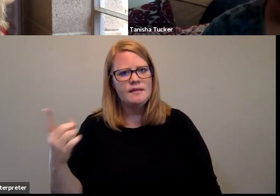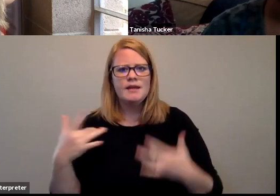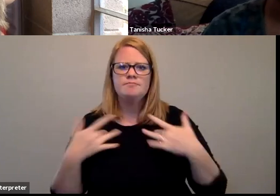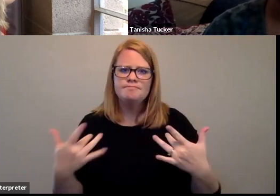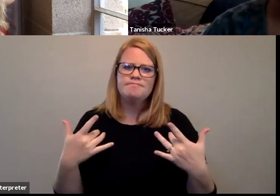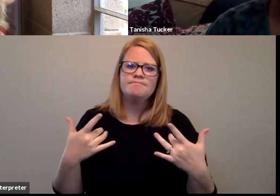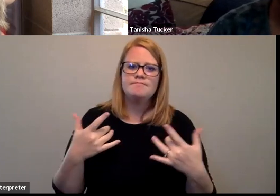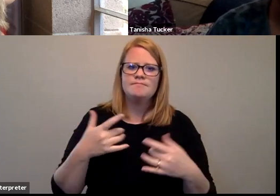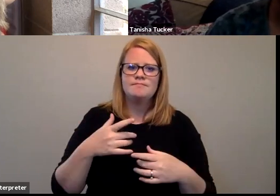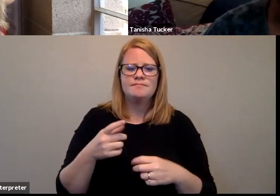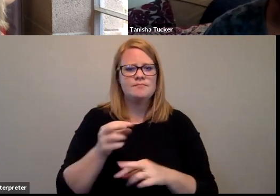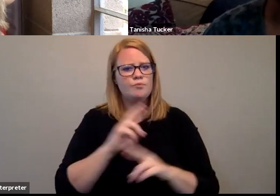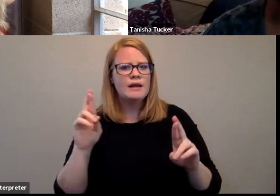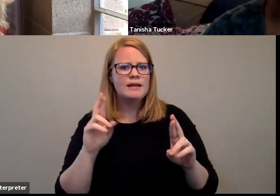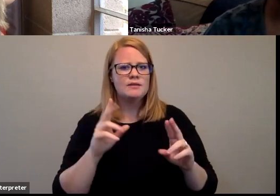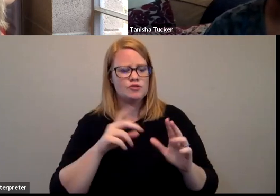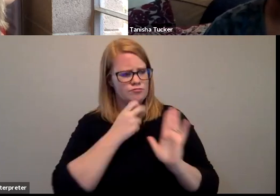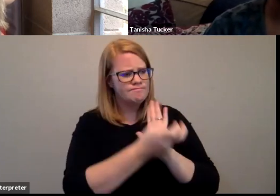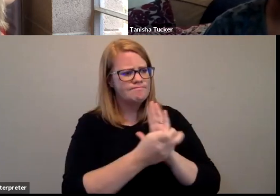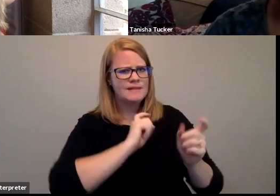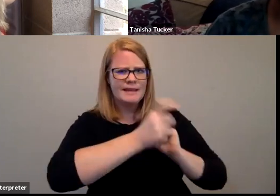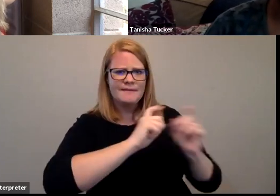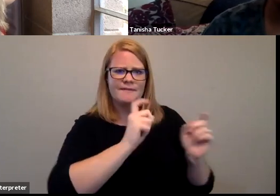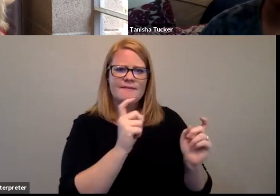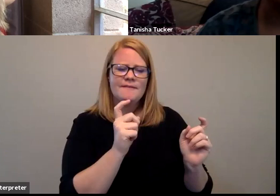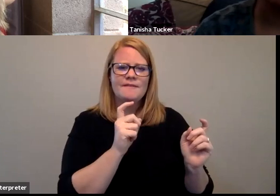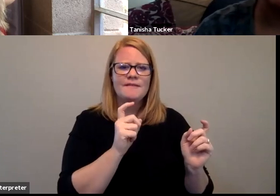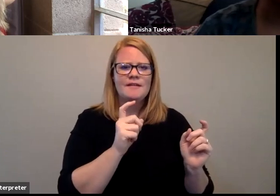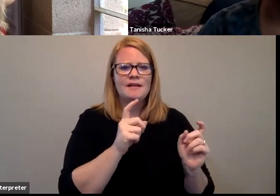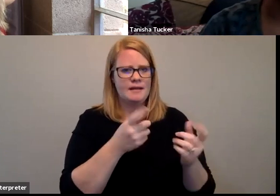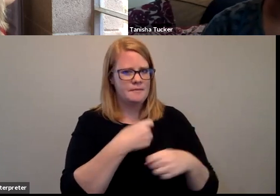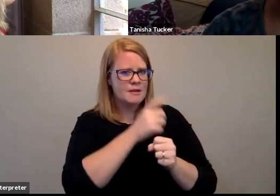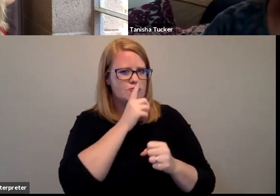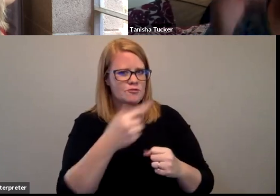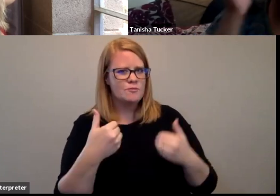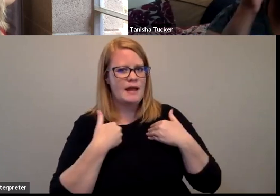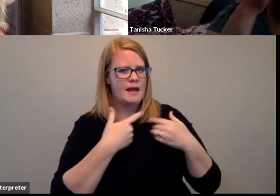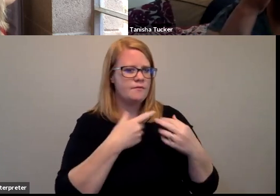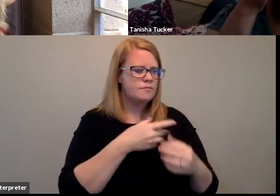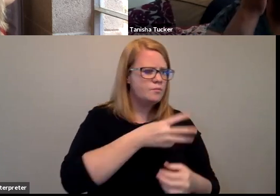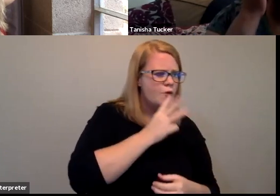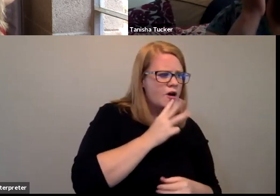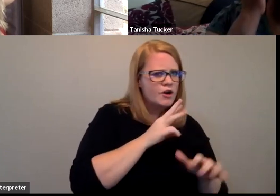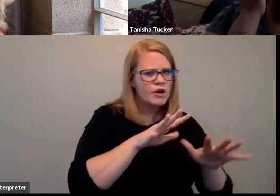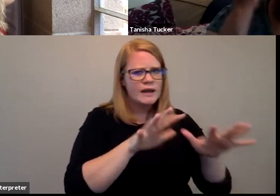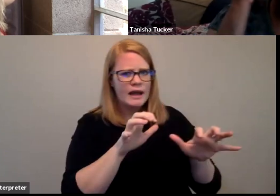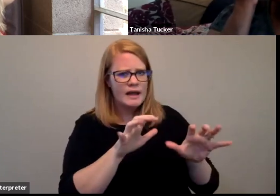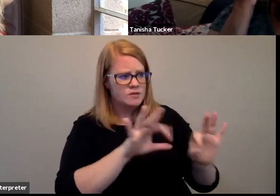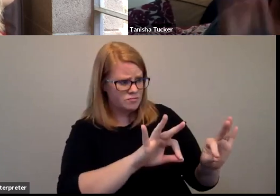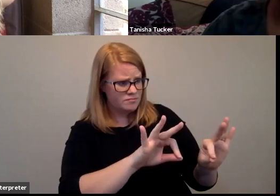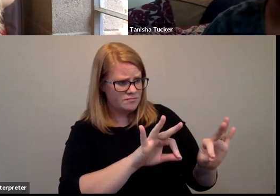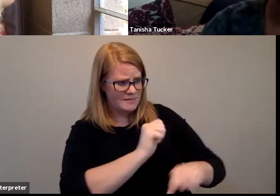always, watch out for us and, make sure that we're with water and ice. And it's very sweet. It's just this